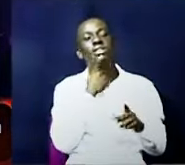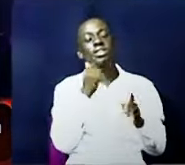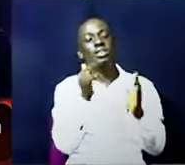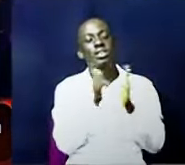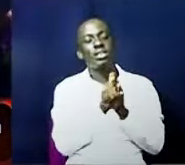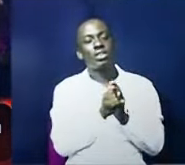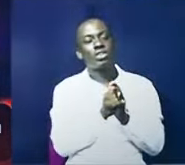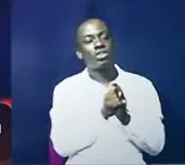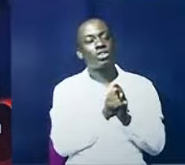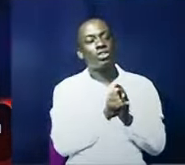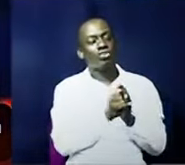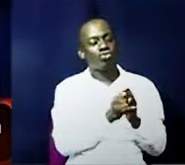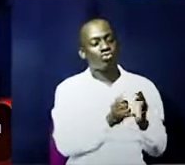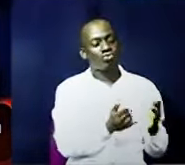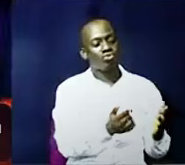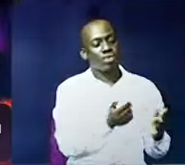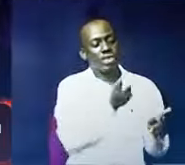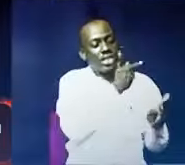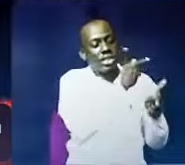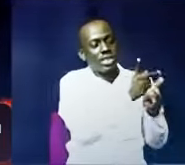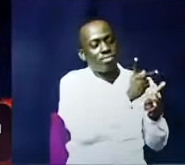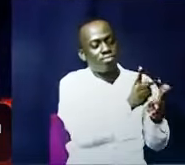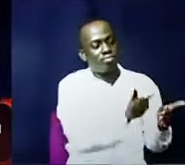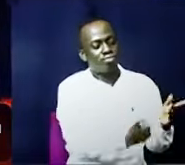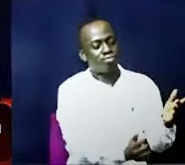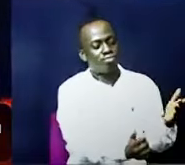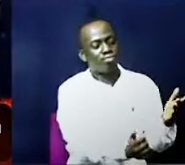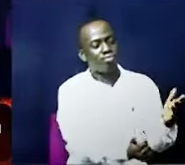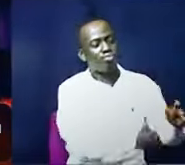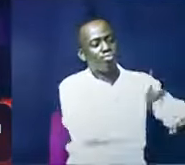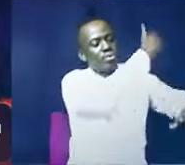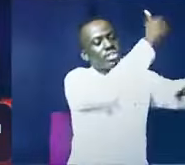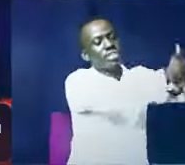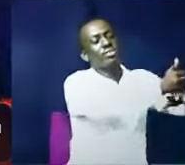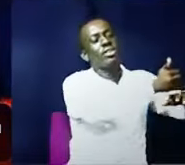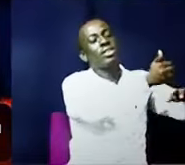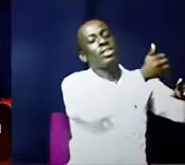Now why should God uphold him?